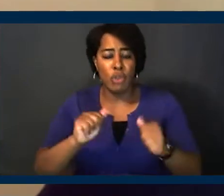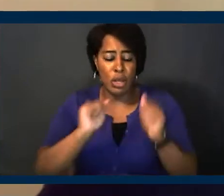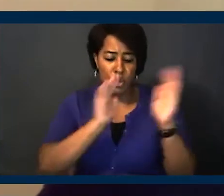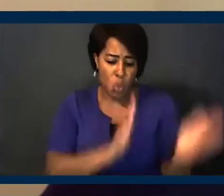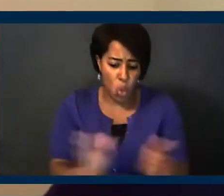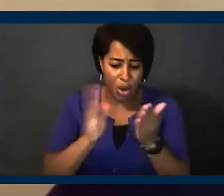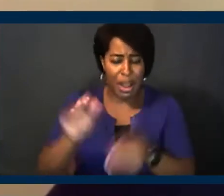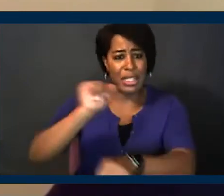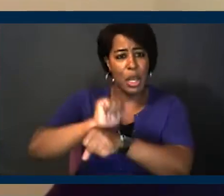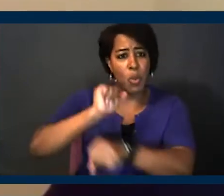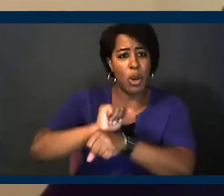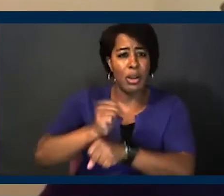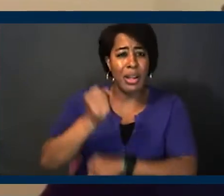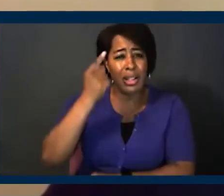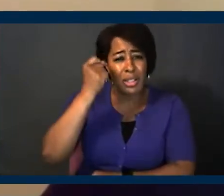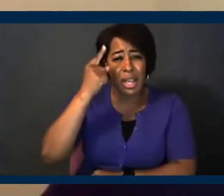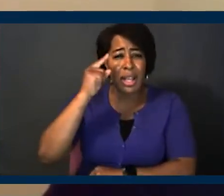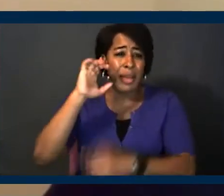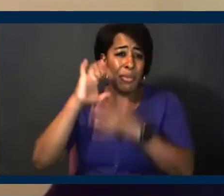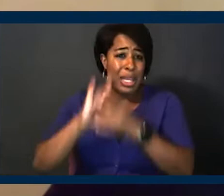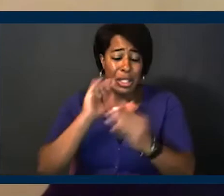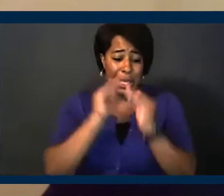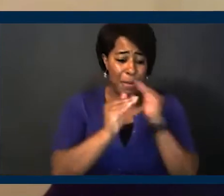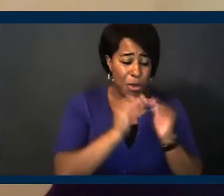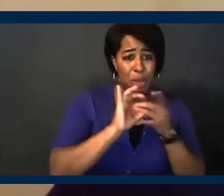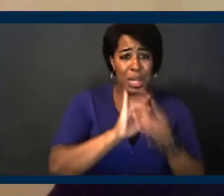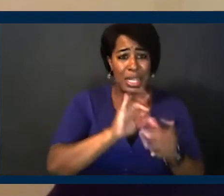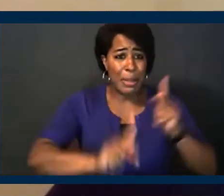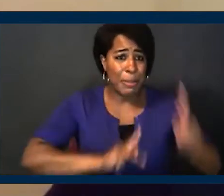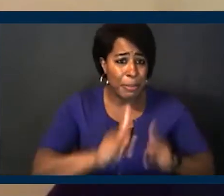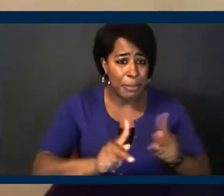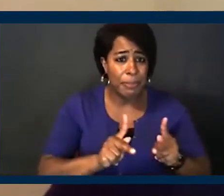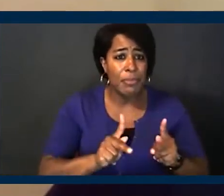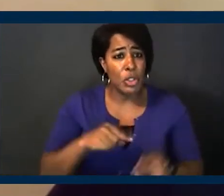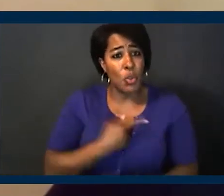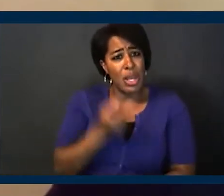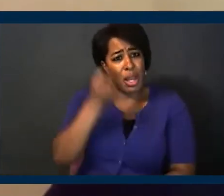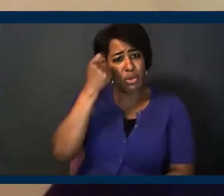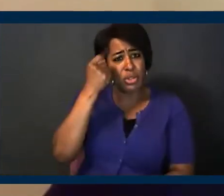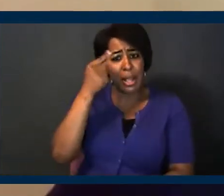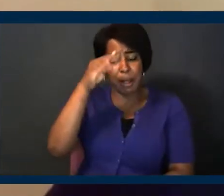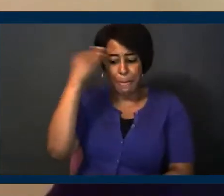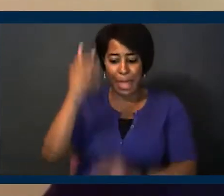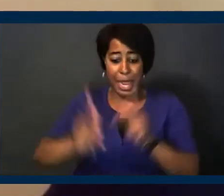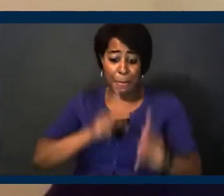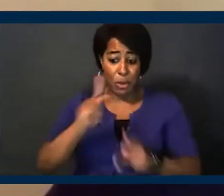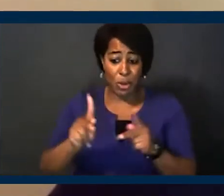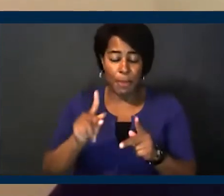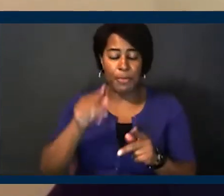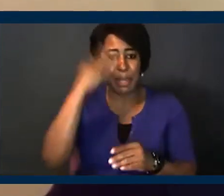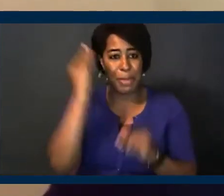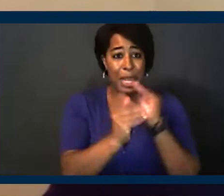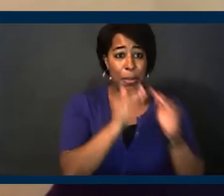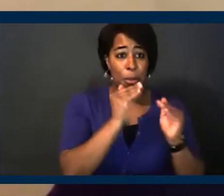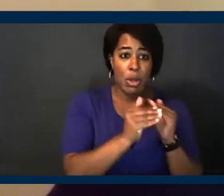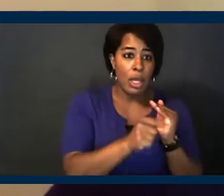is coalition based, it is constituency based. And we understand that the Black community is one of the most, if not the most important